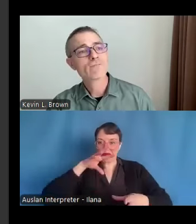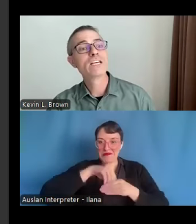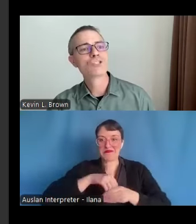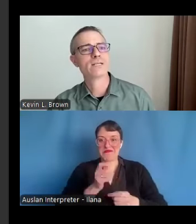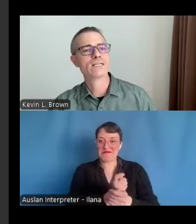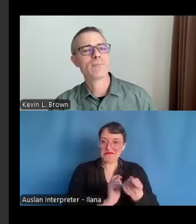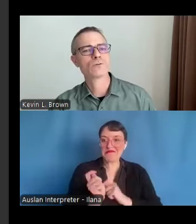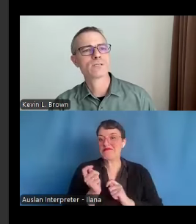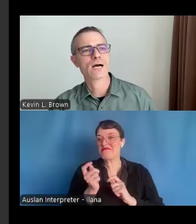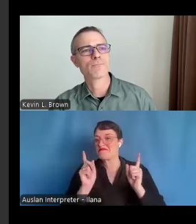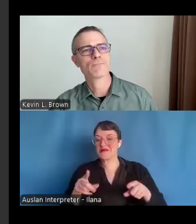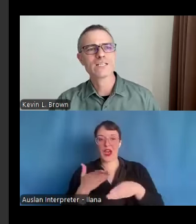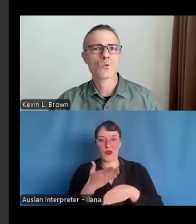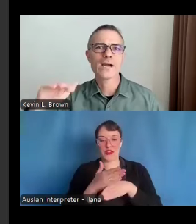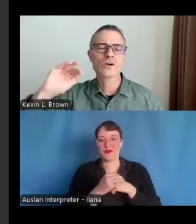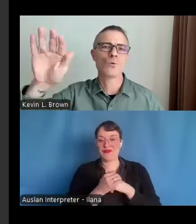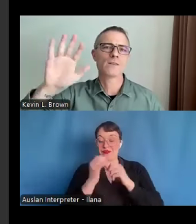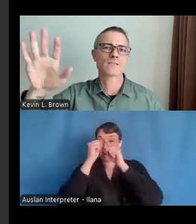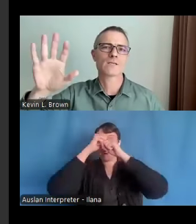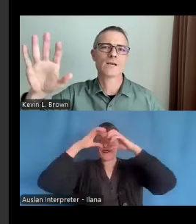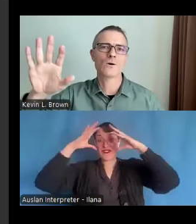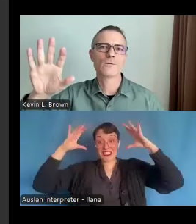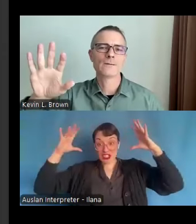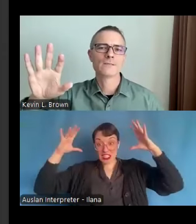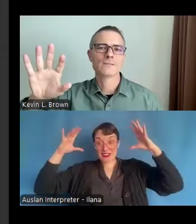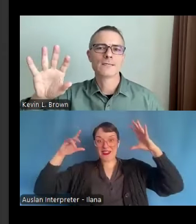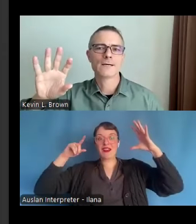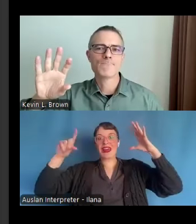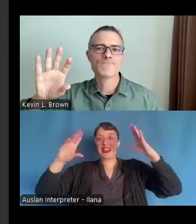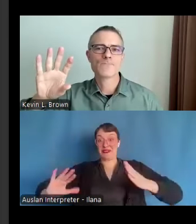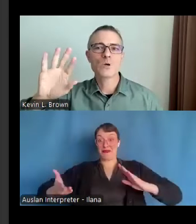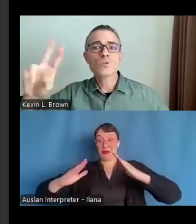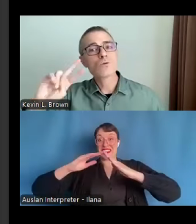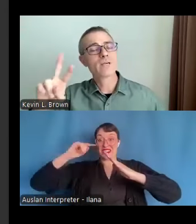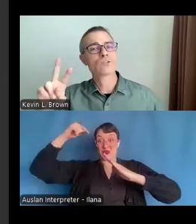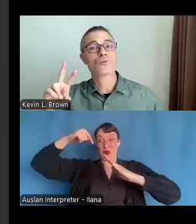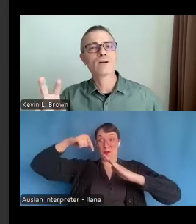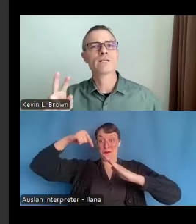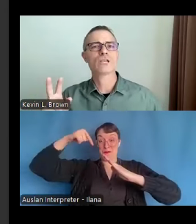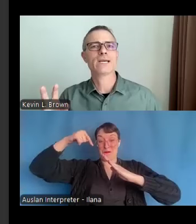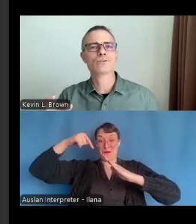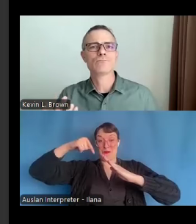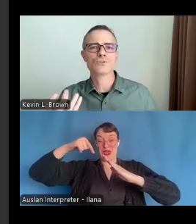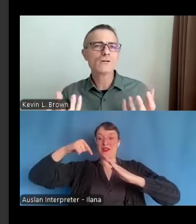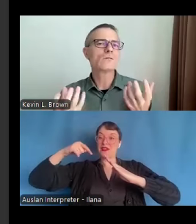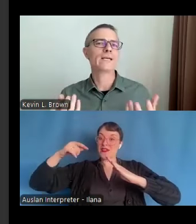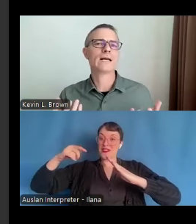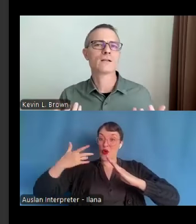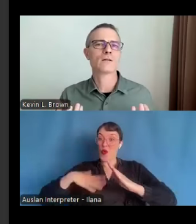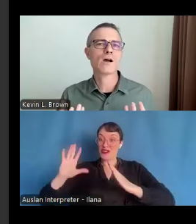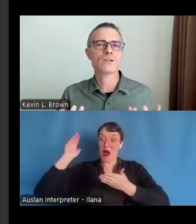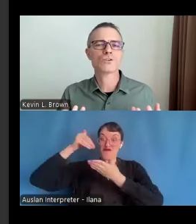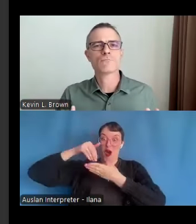your vision is the mountaintop. That's where you want this to go. Those two things rarely change. Generally,